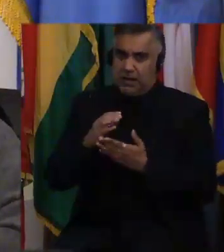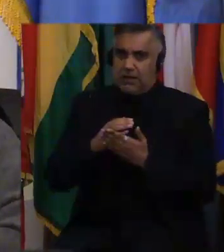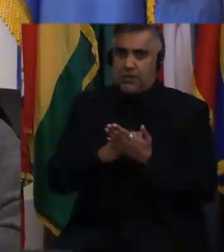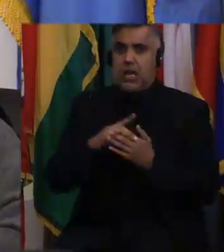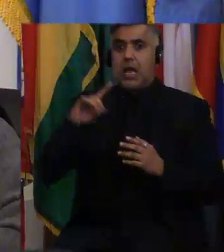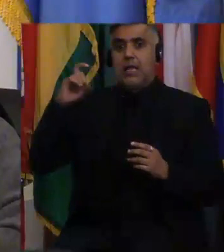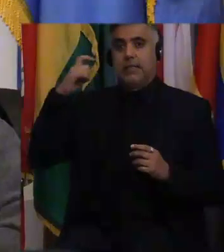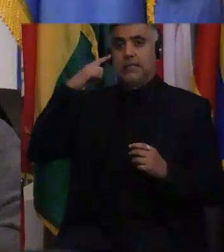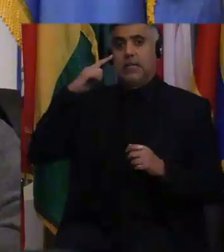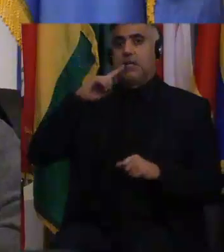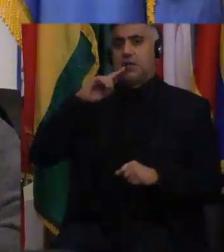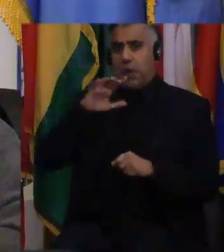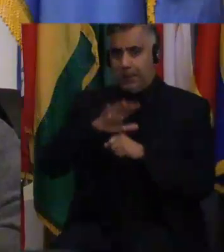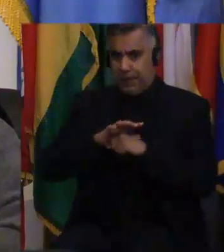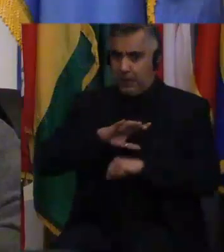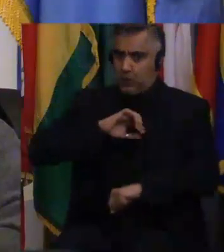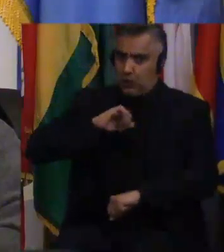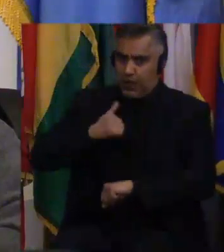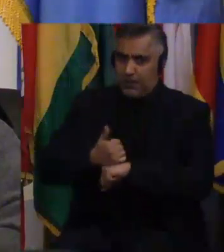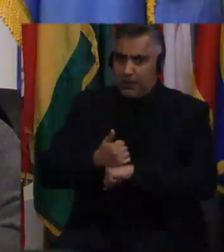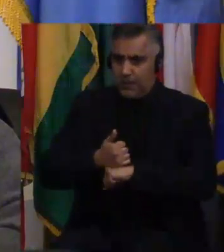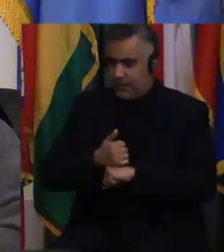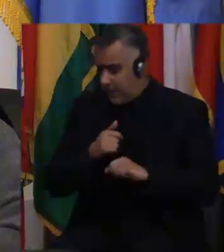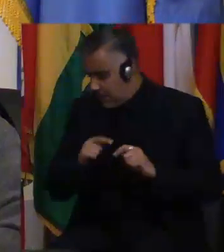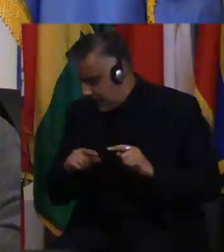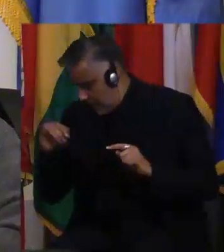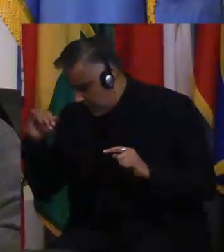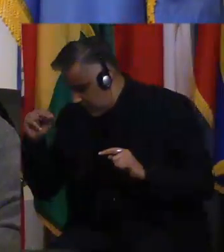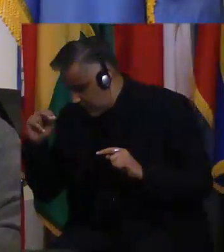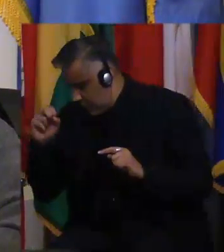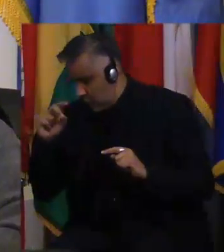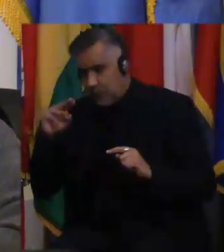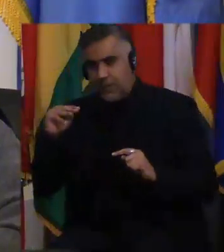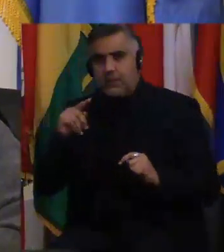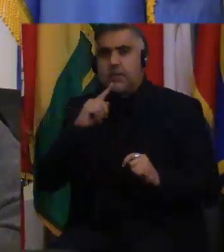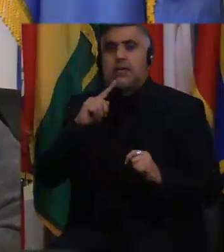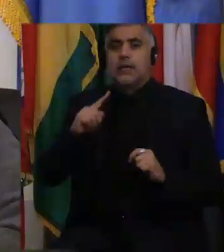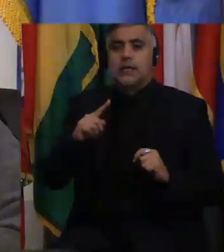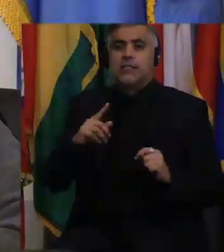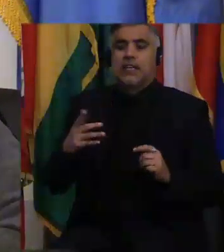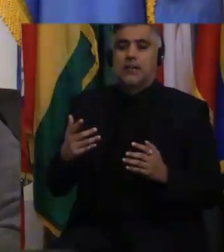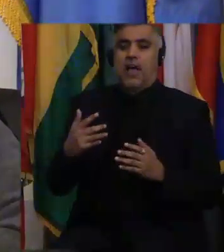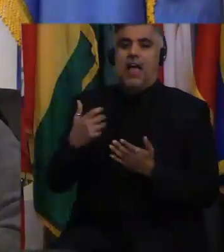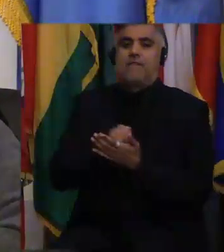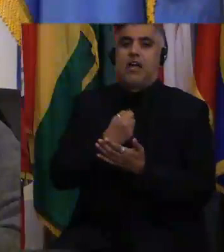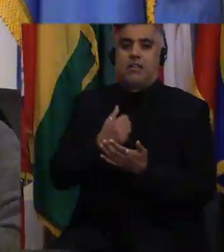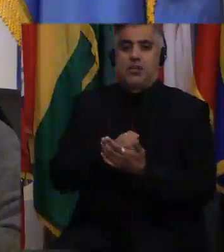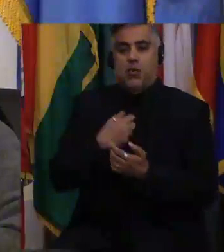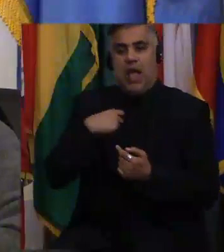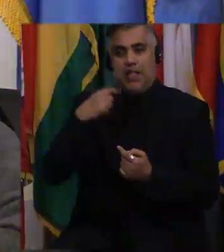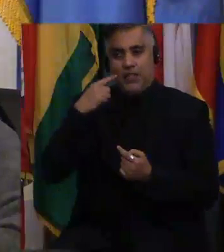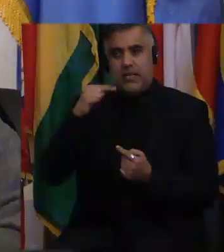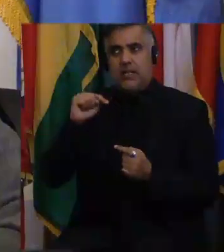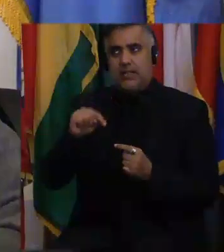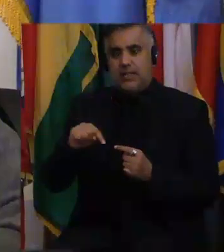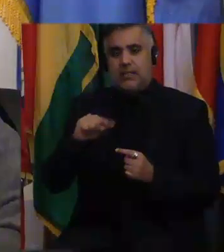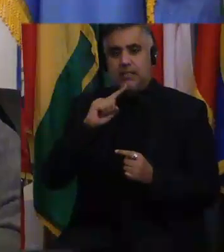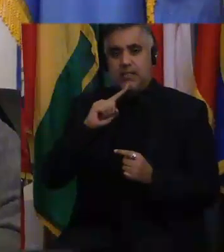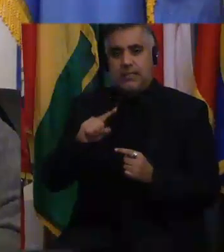officially committed to implement that instrument, is a distinct advantage. So I think this is really